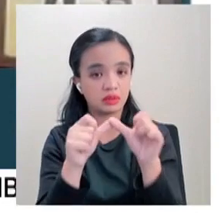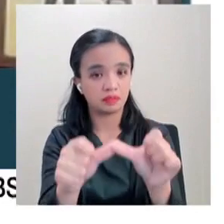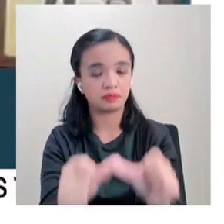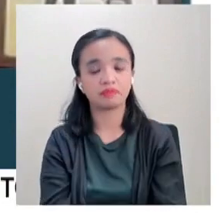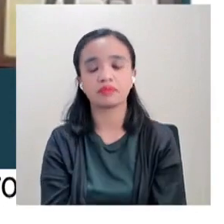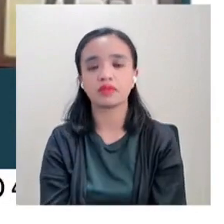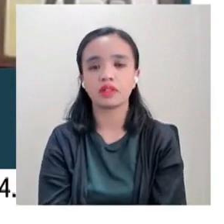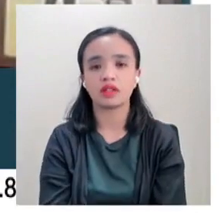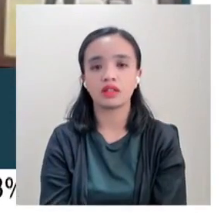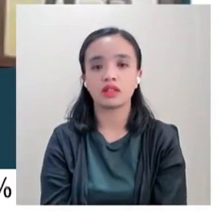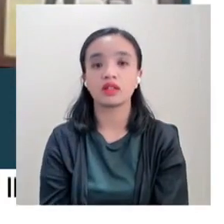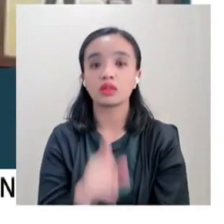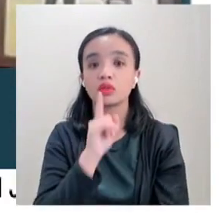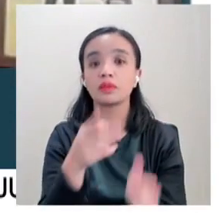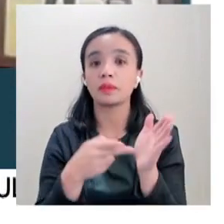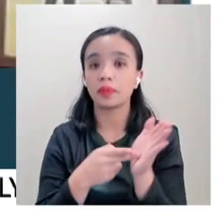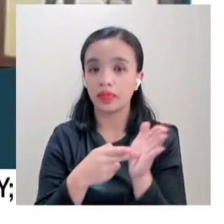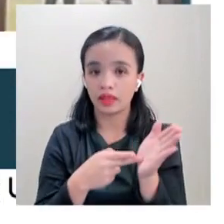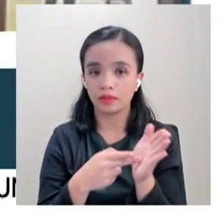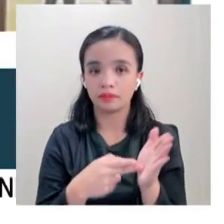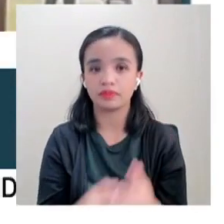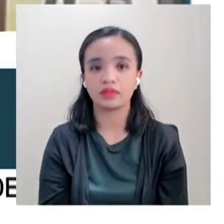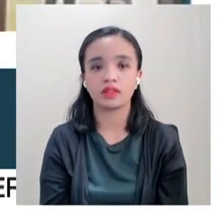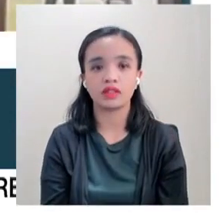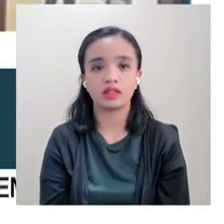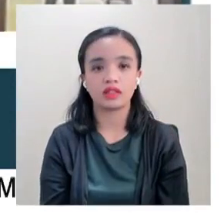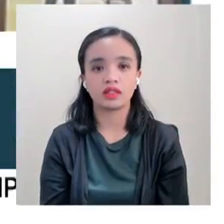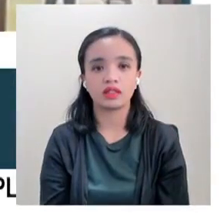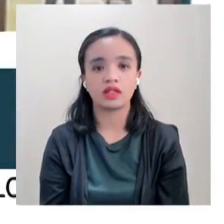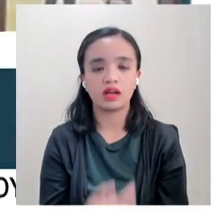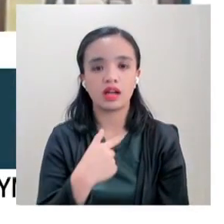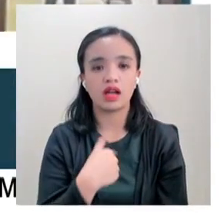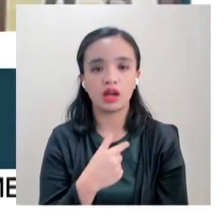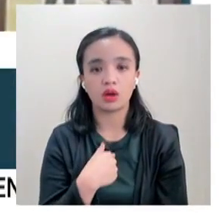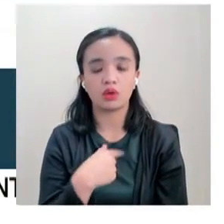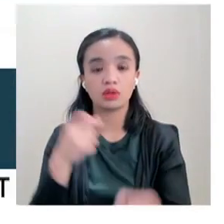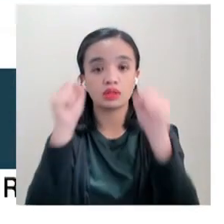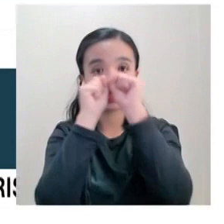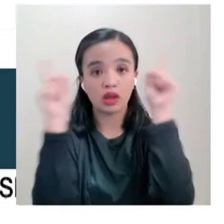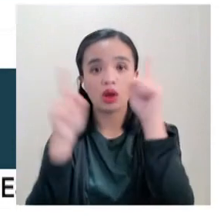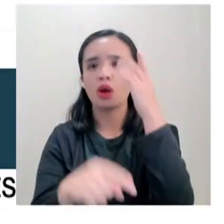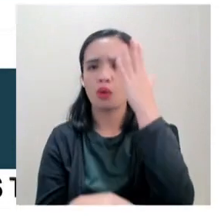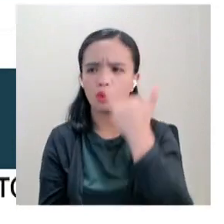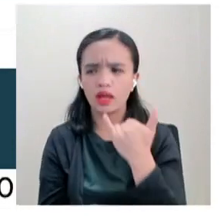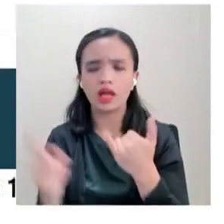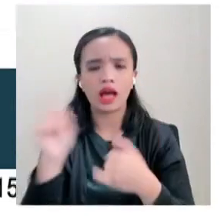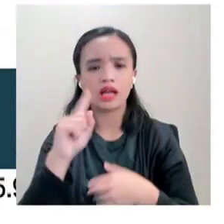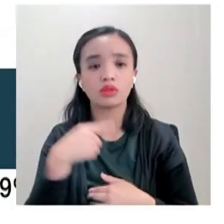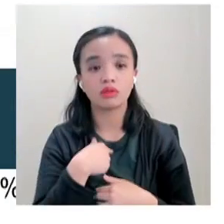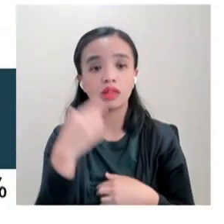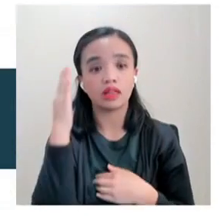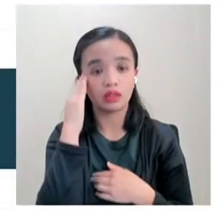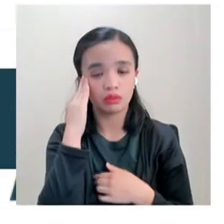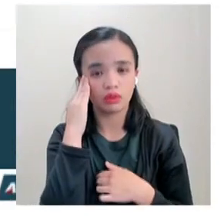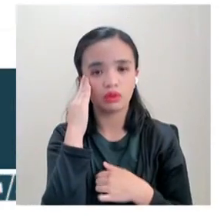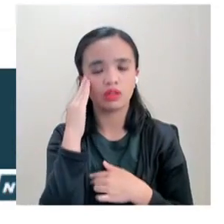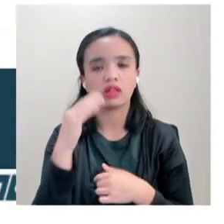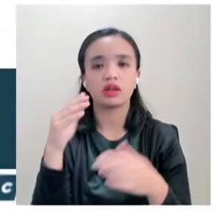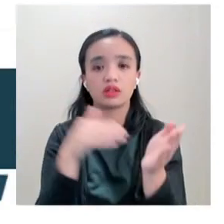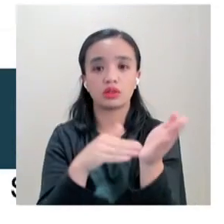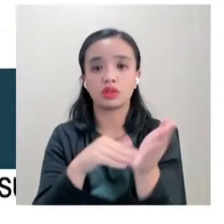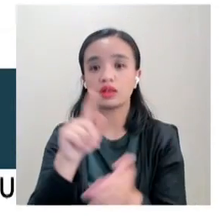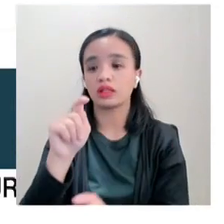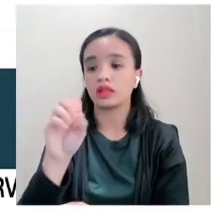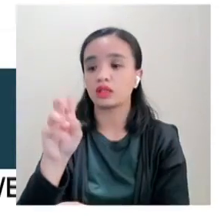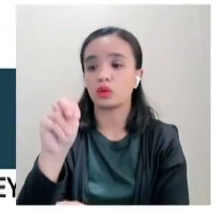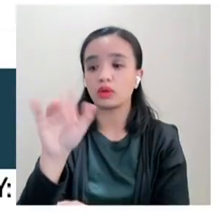To be honest, Carmina, I was also surprised, because what I know is that Dr. Lechon